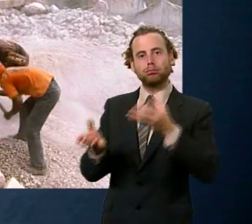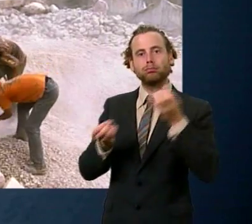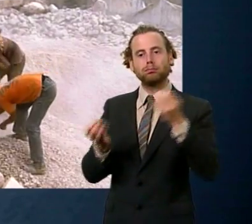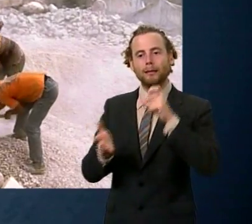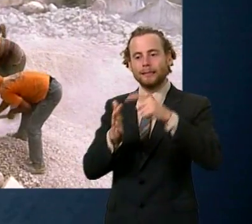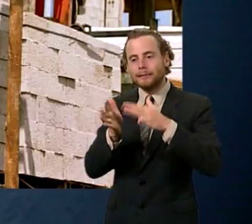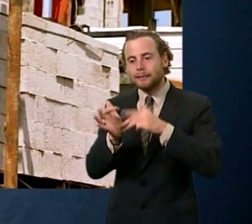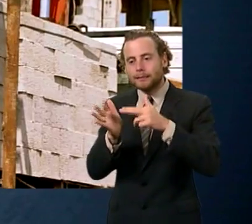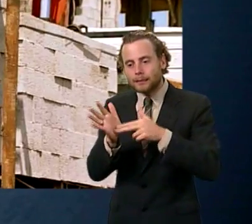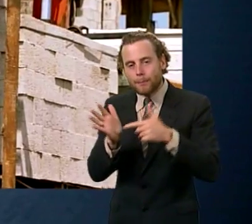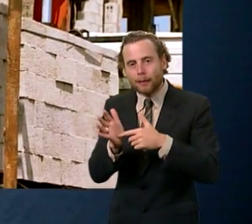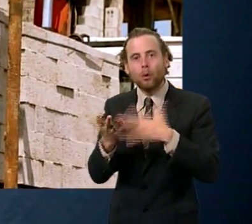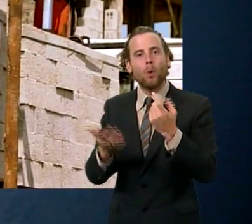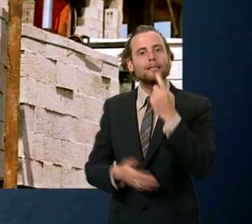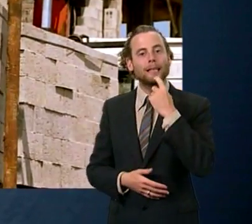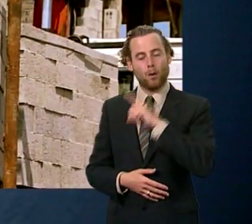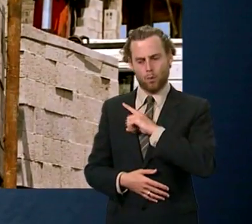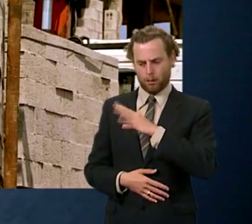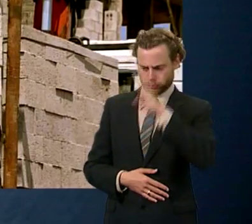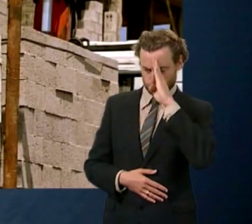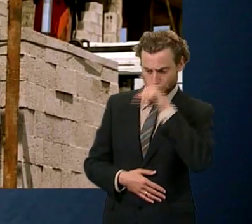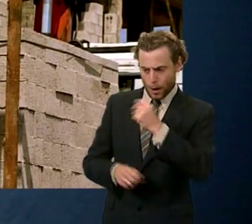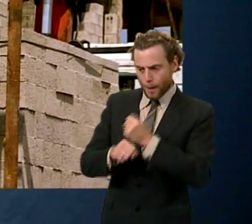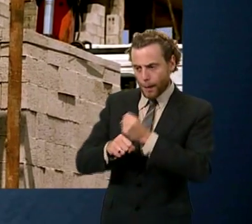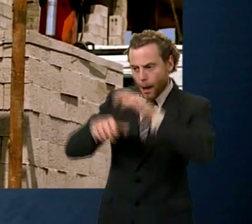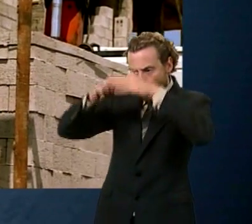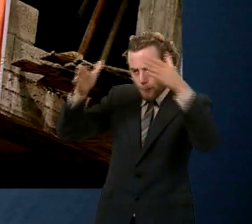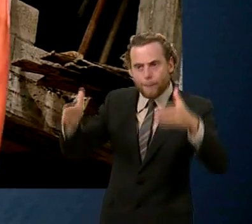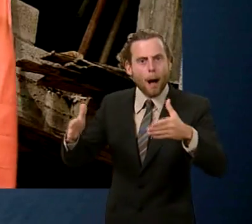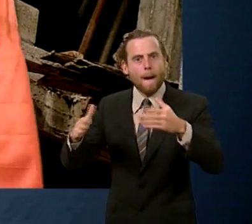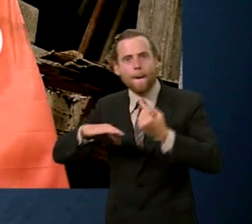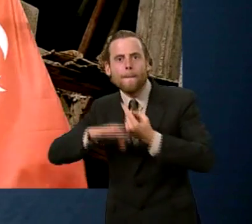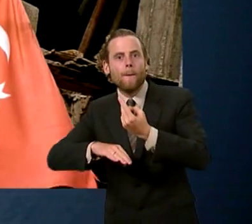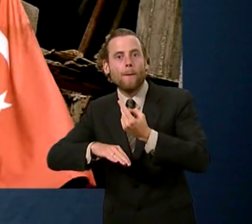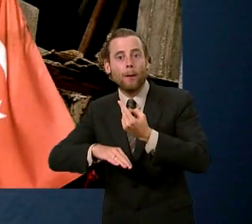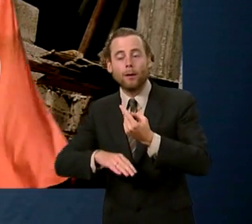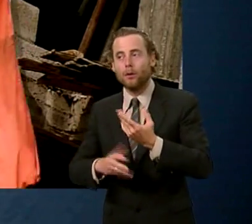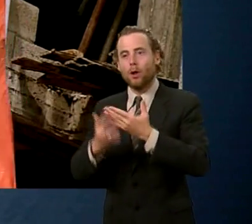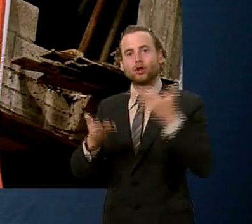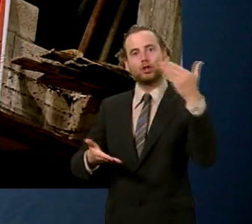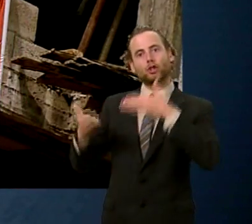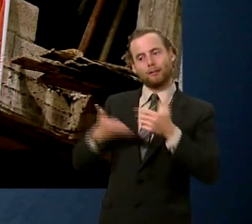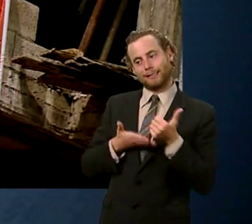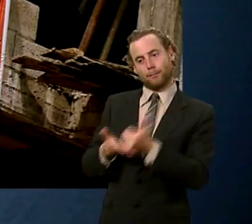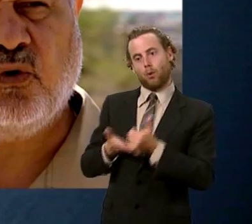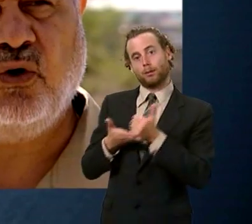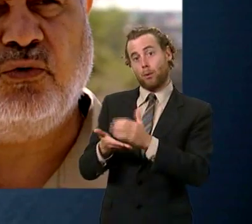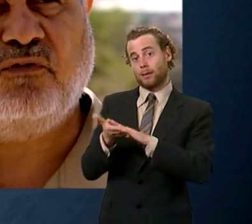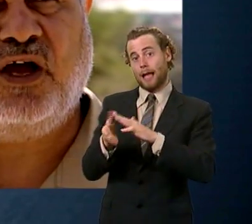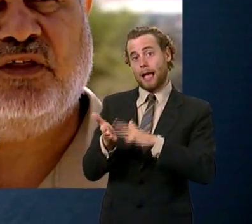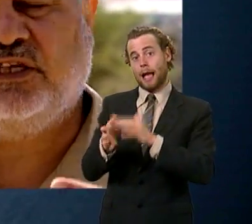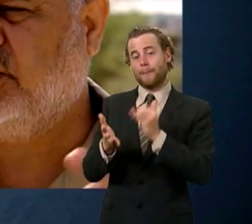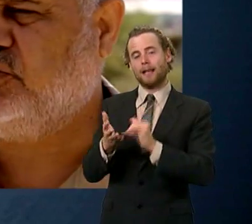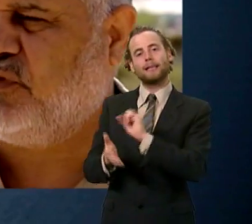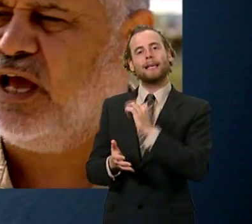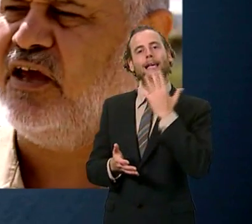make weapons and bunkers. The Turkish government and many Turkish charities support Hamas. Whenever you go, you will